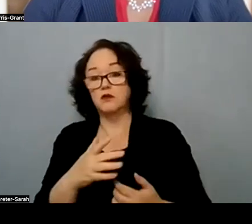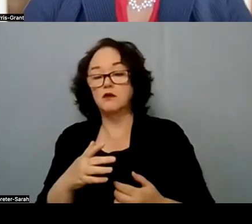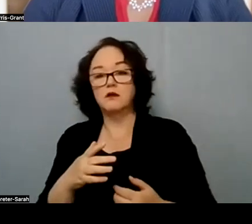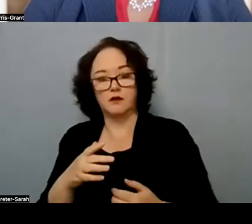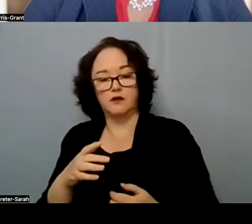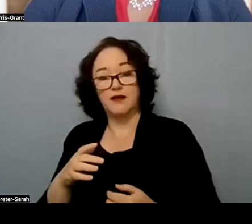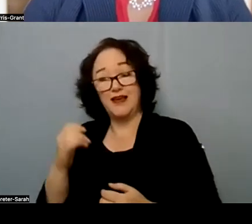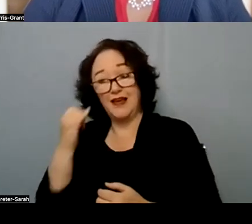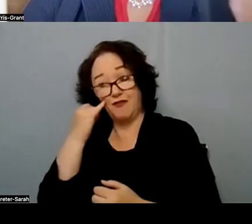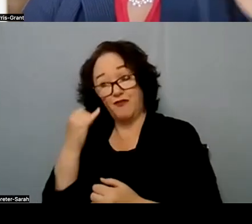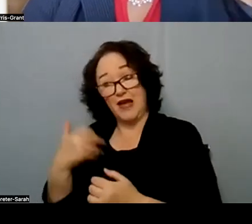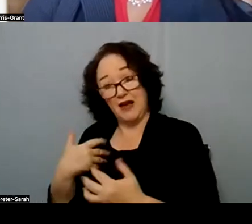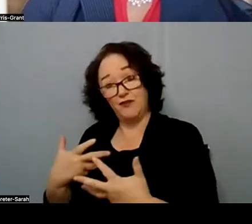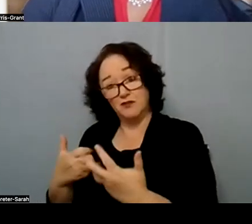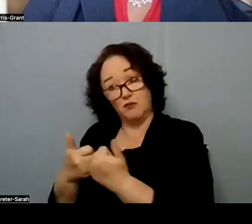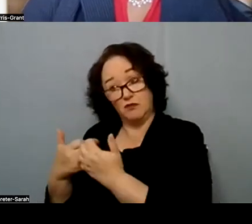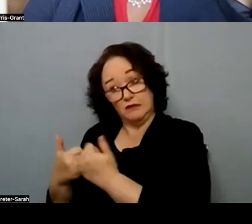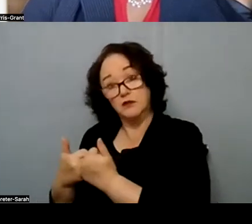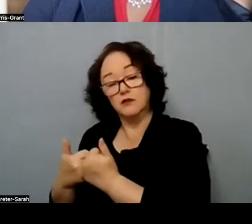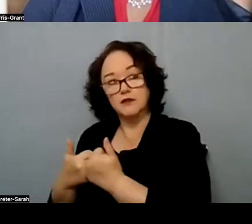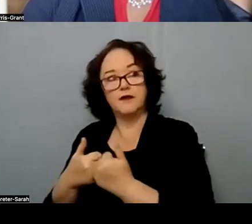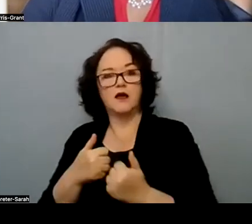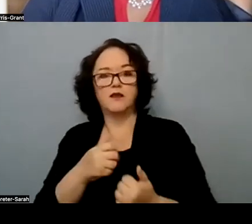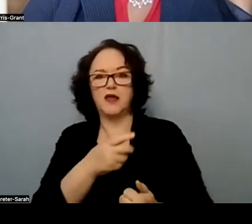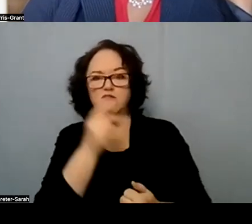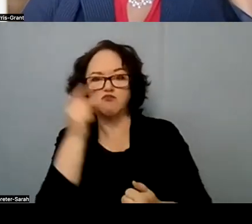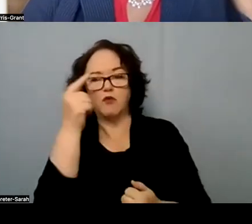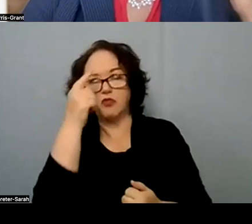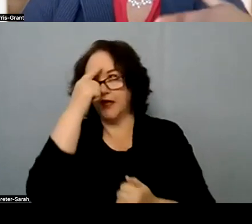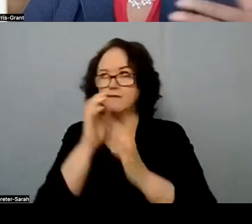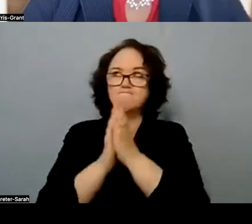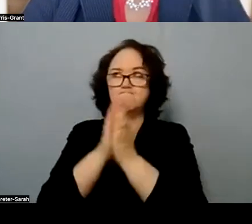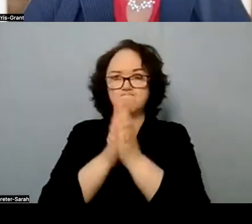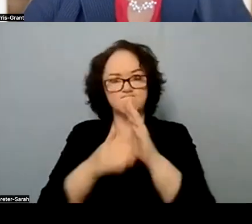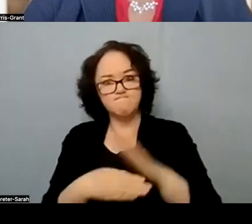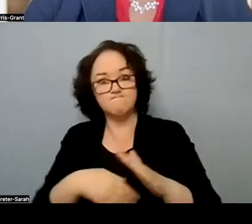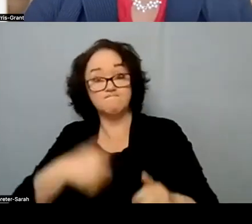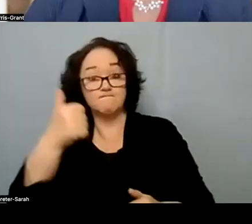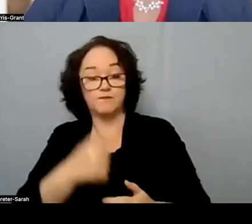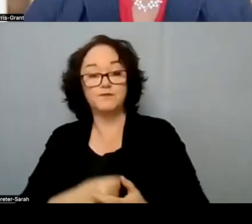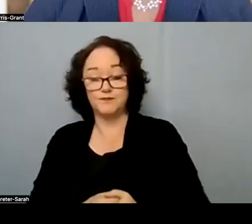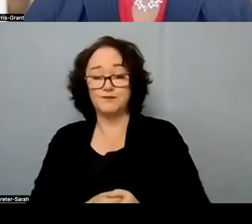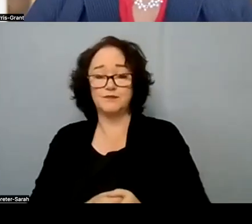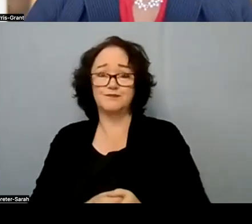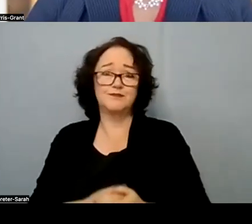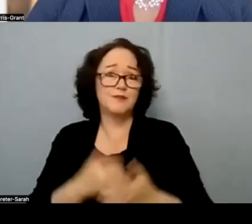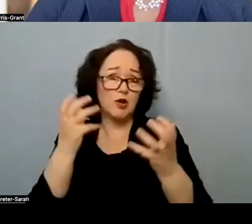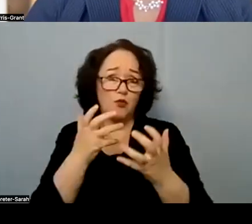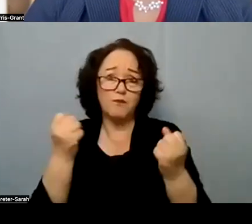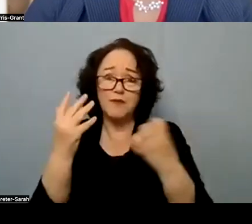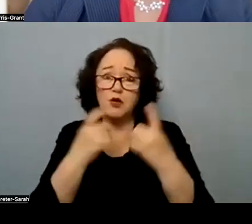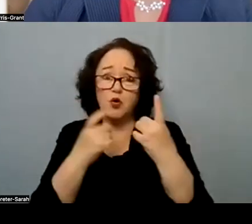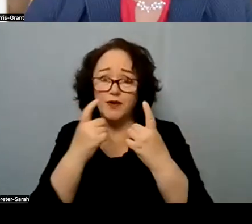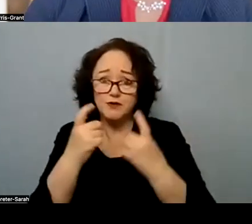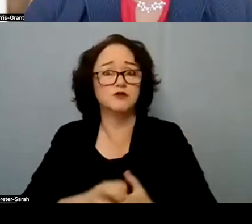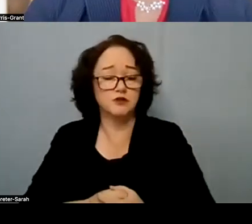that landlord. And so before we get back to the presentation, like I said, we have so many questions, but I do have one more. And